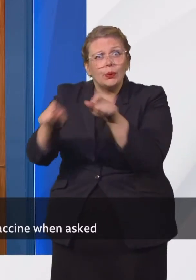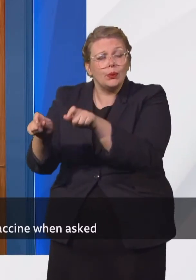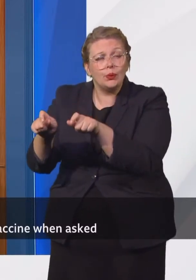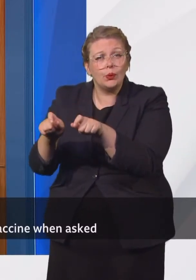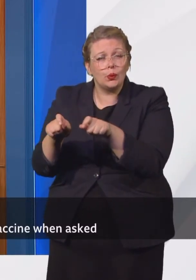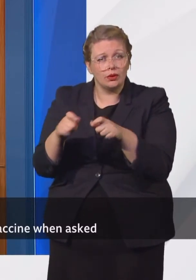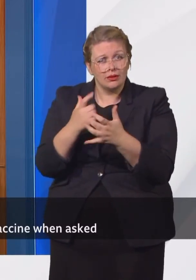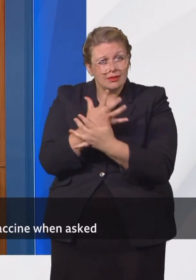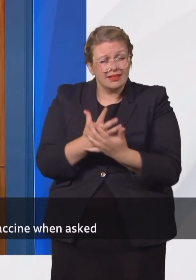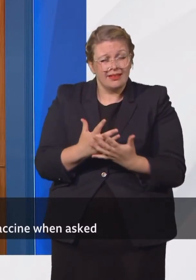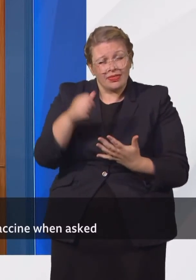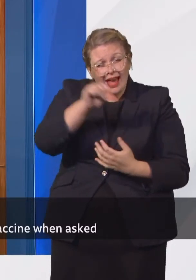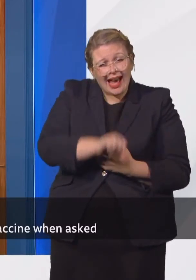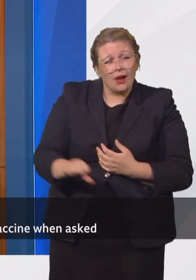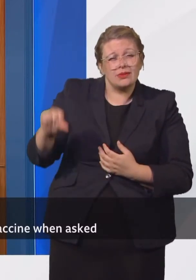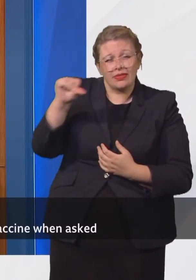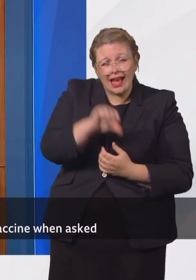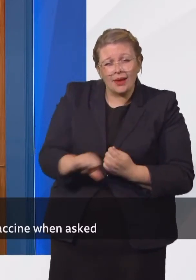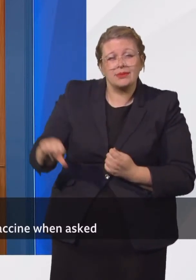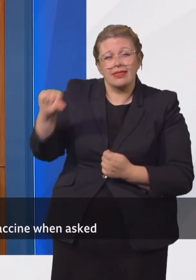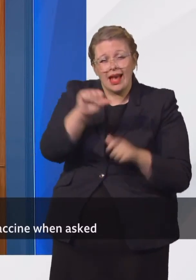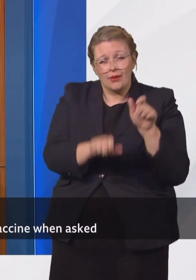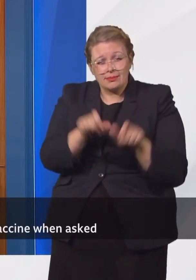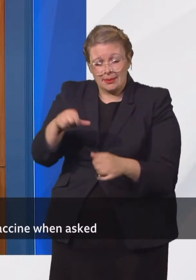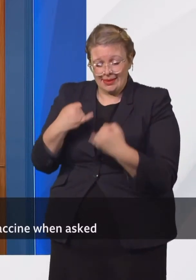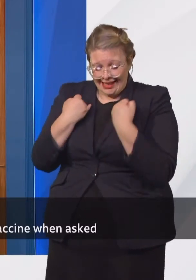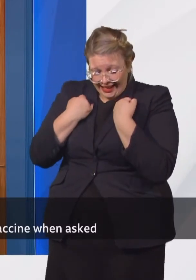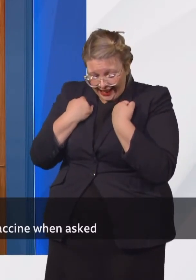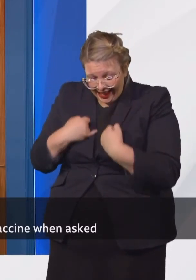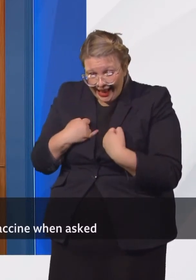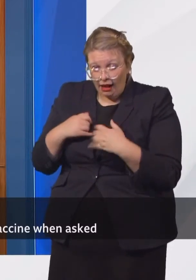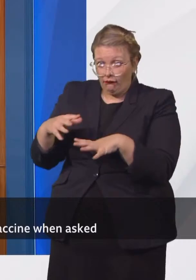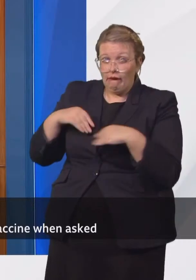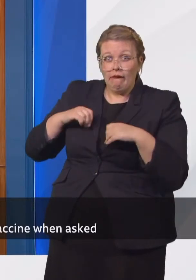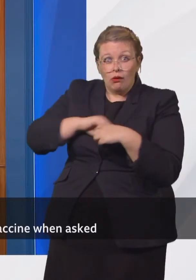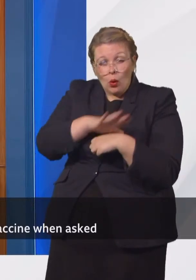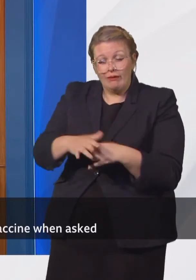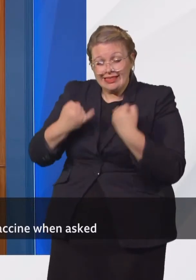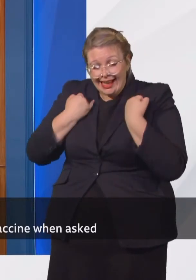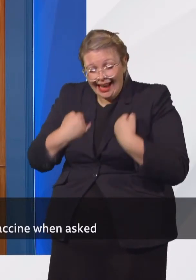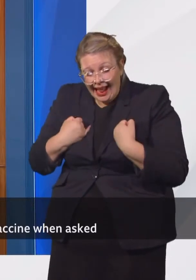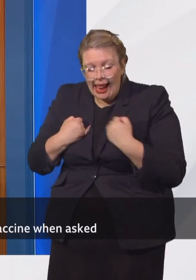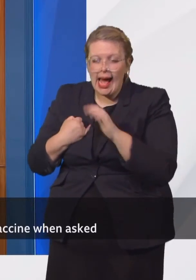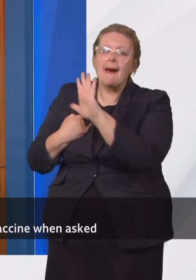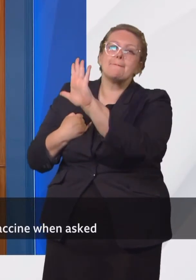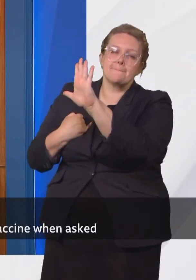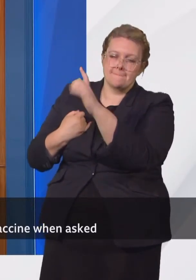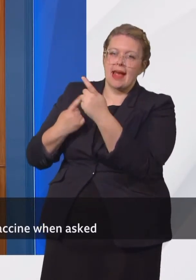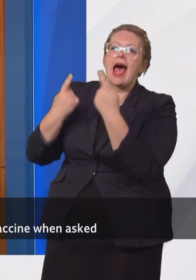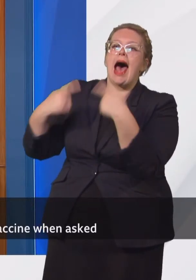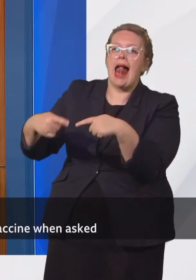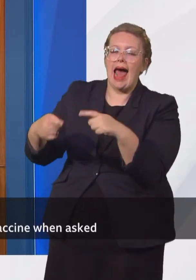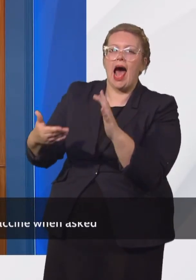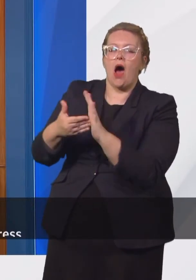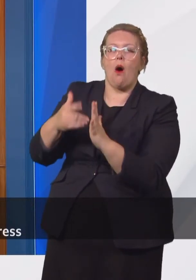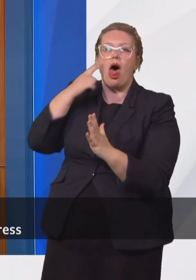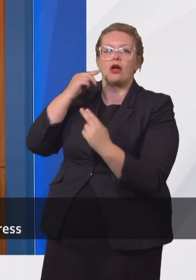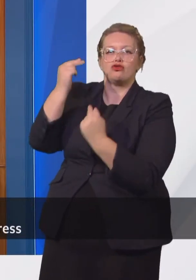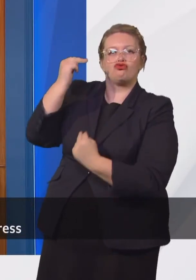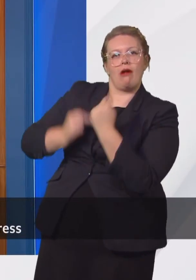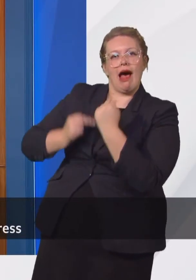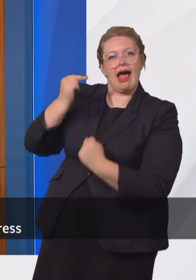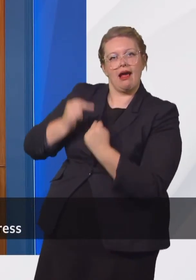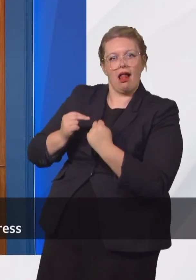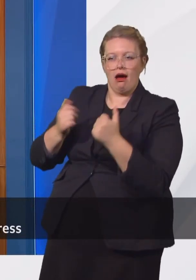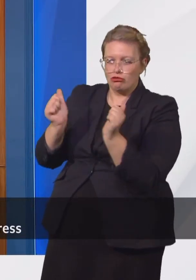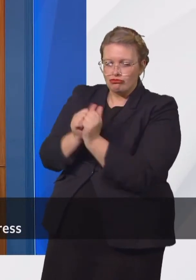UK, who've, despite being very ill with coronavirus, who've said, yeah, clinical trial, I'm up for it,